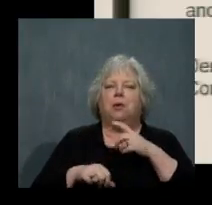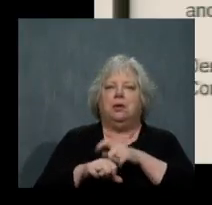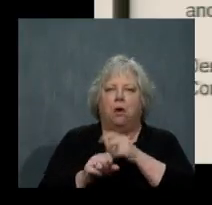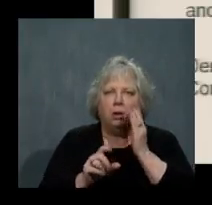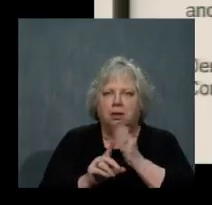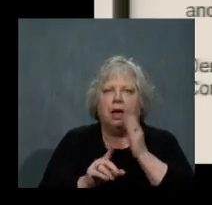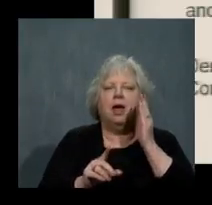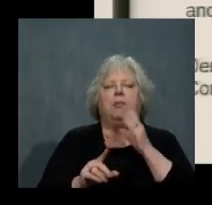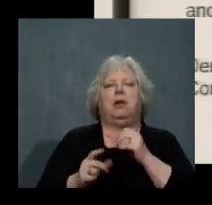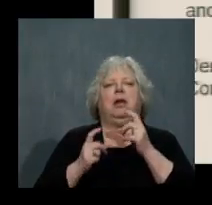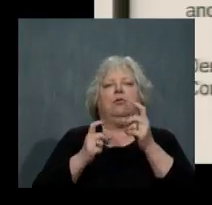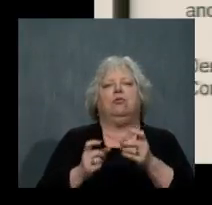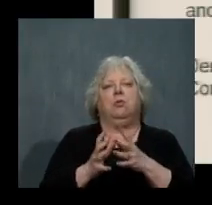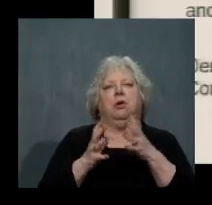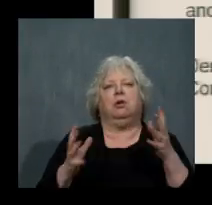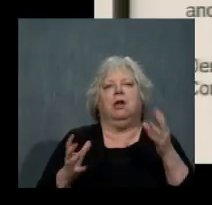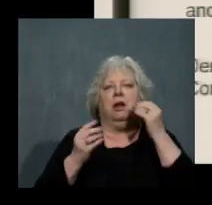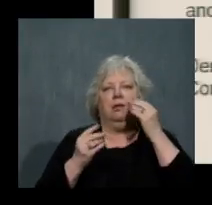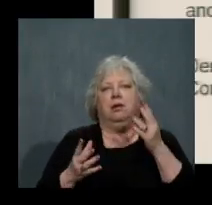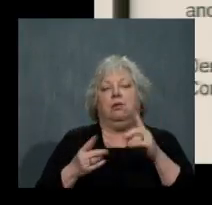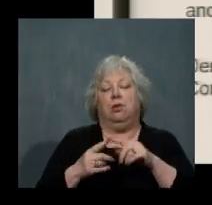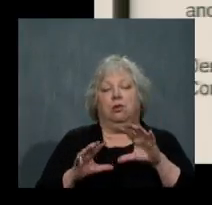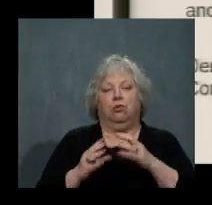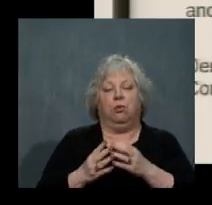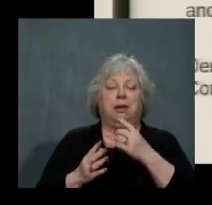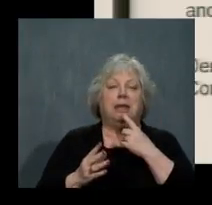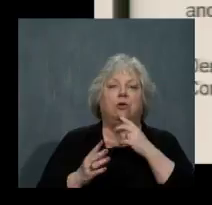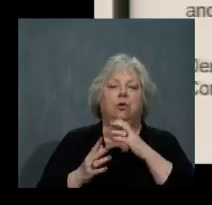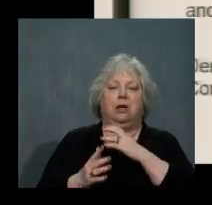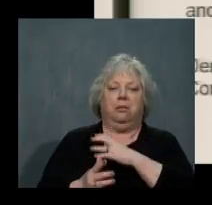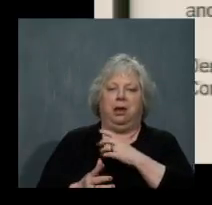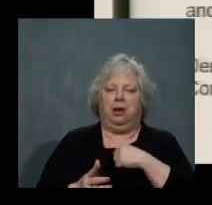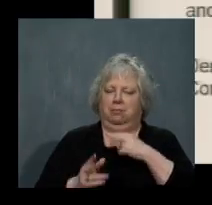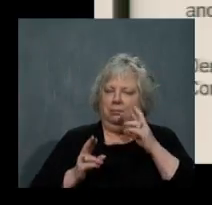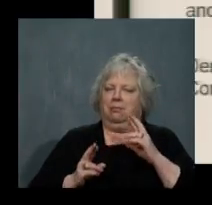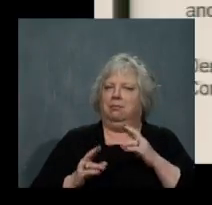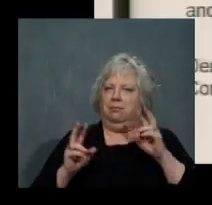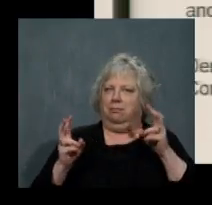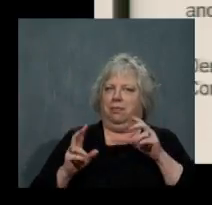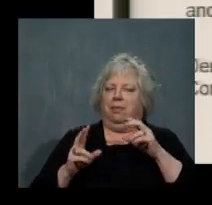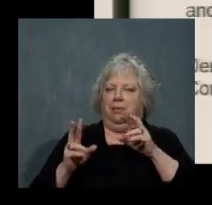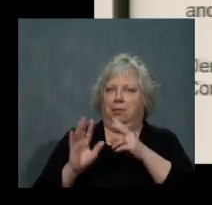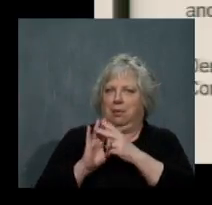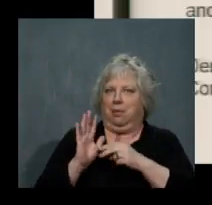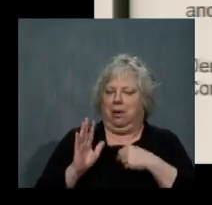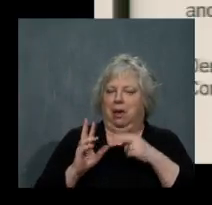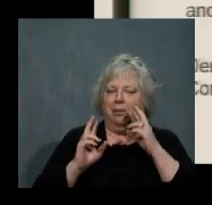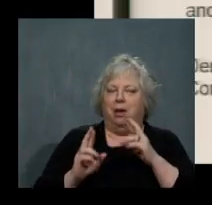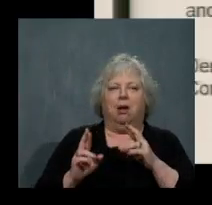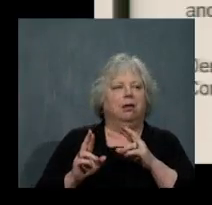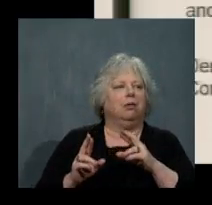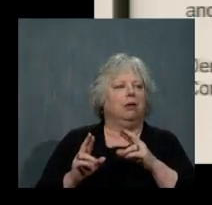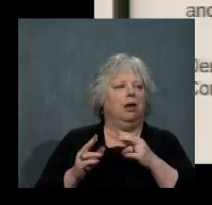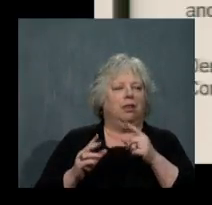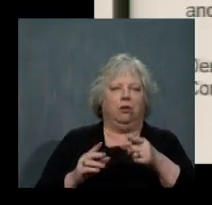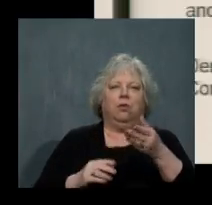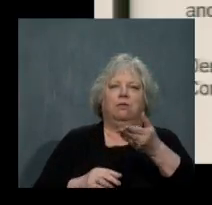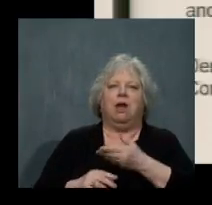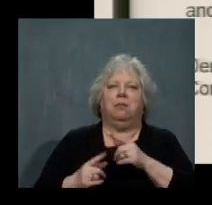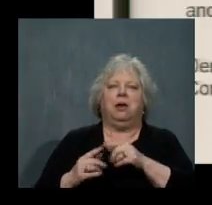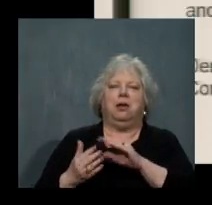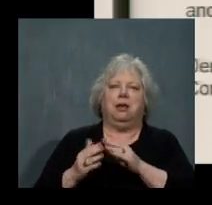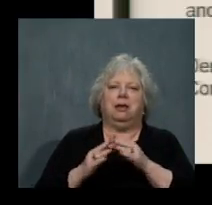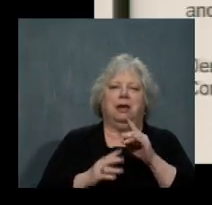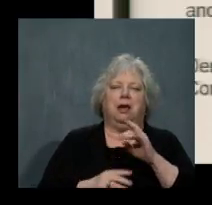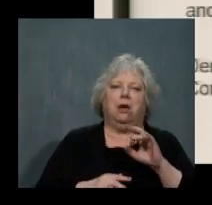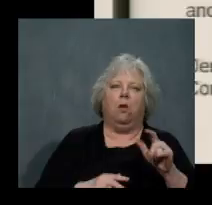contributed a large part to this group. So to the committee, I'm honored I'm honored you to have invited me to the City Hall